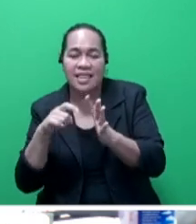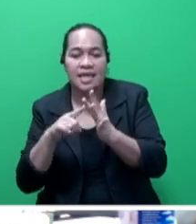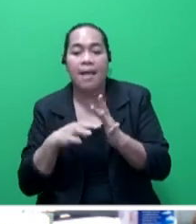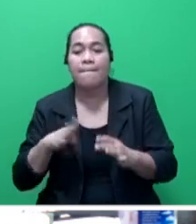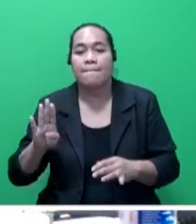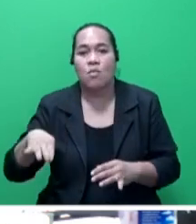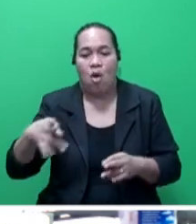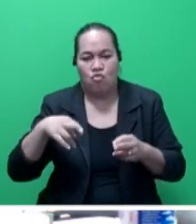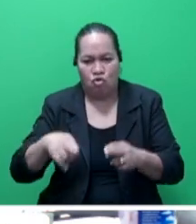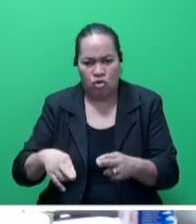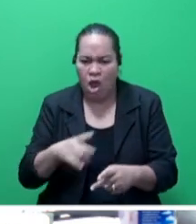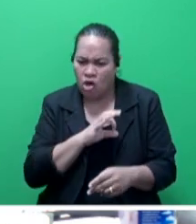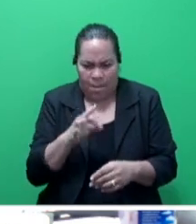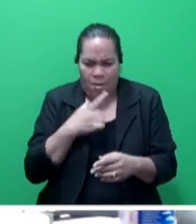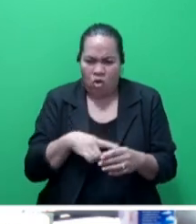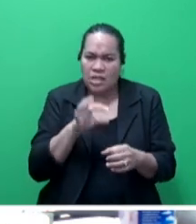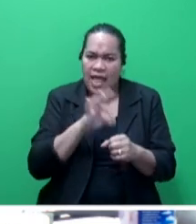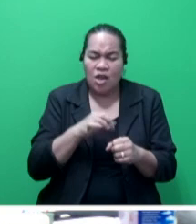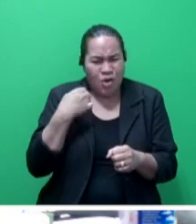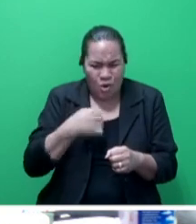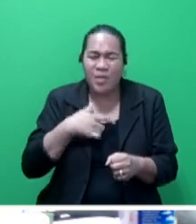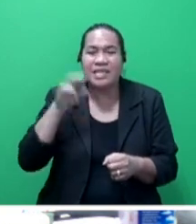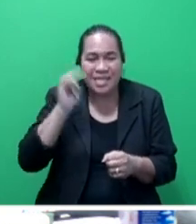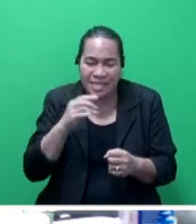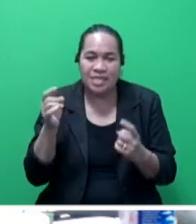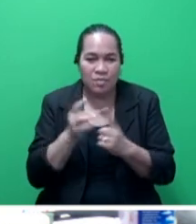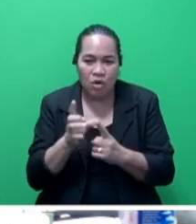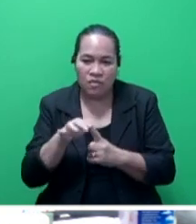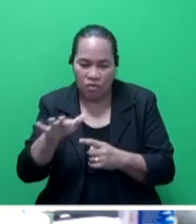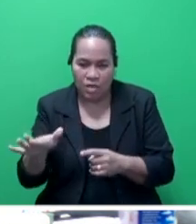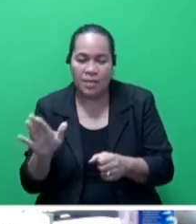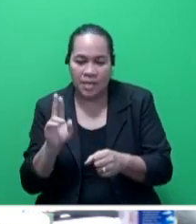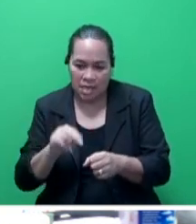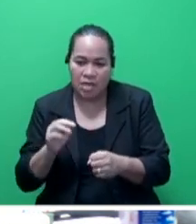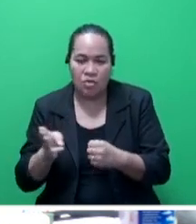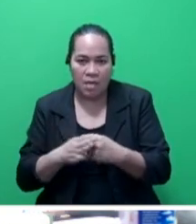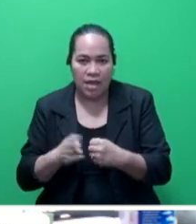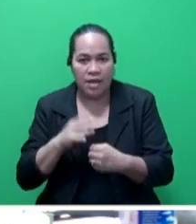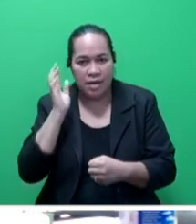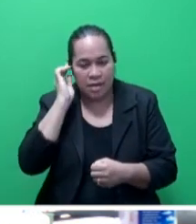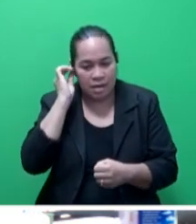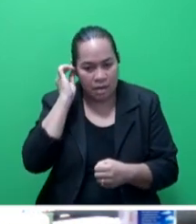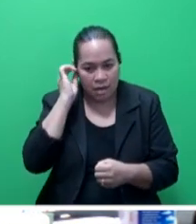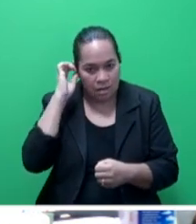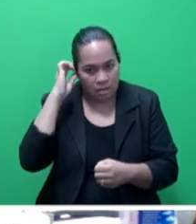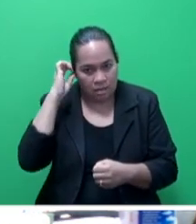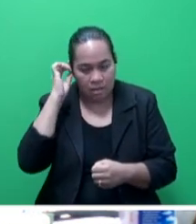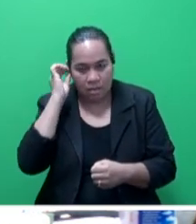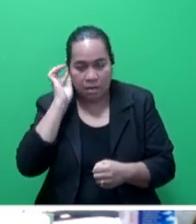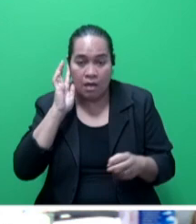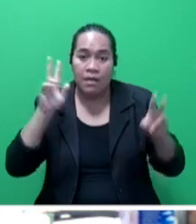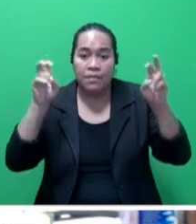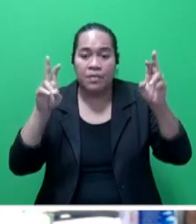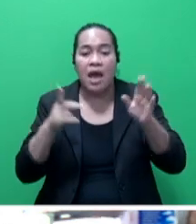because it's needed and it's important for the economy and development, Mr. Speaker, sir. There is a look north policy, but investors wouldn't